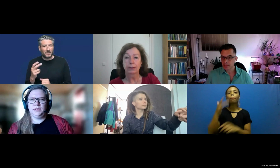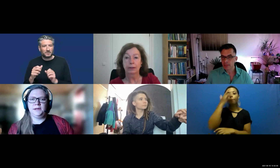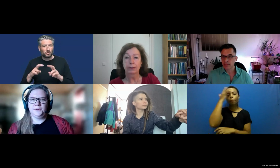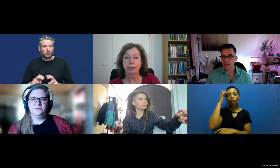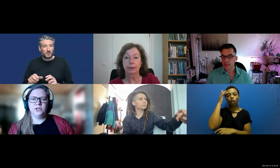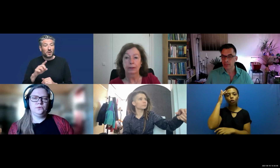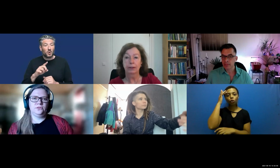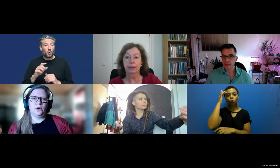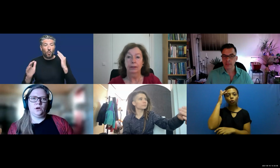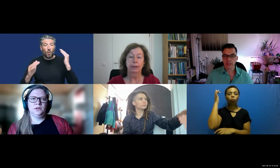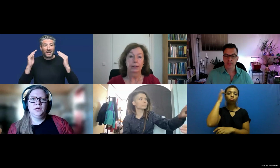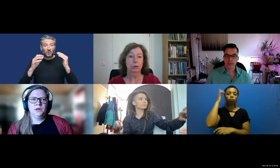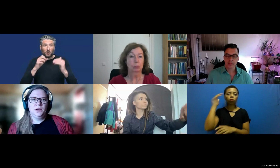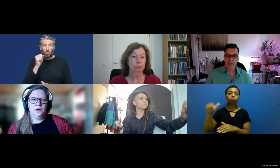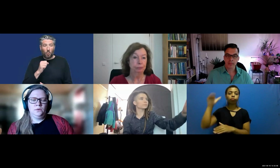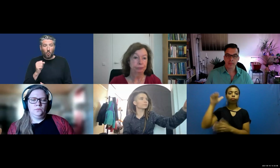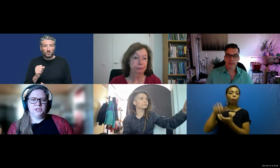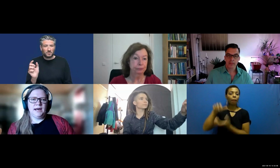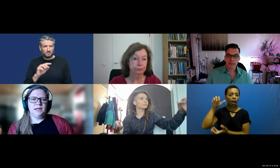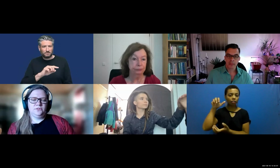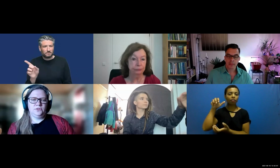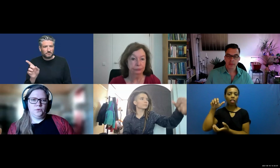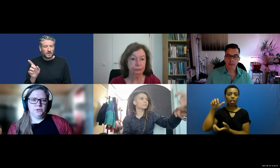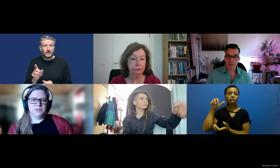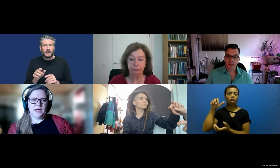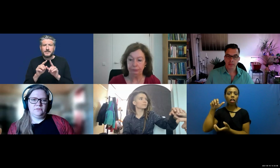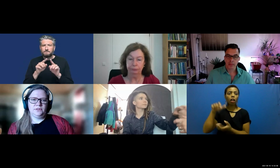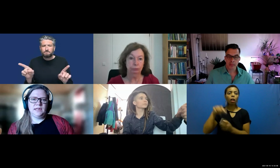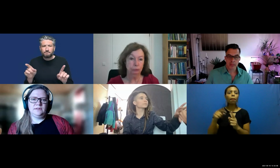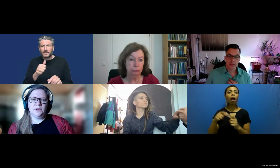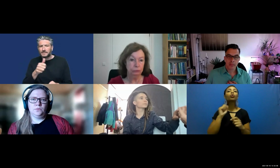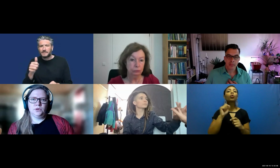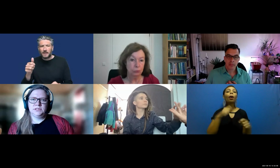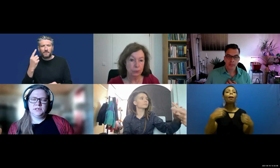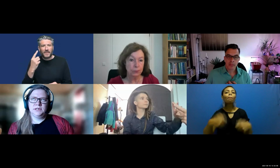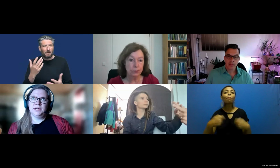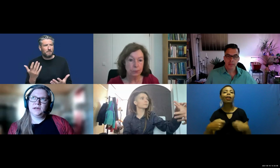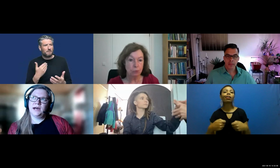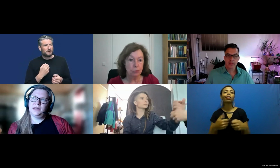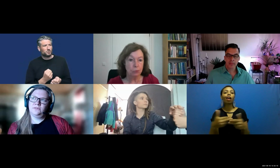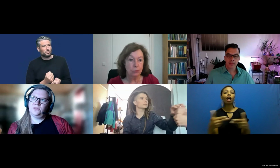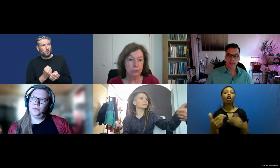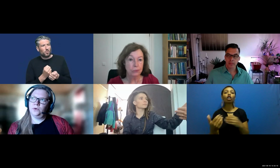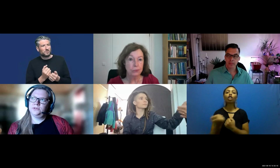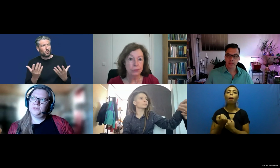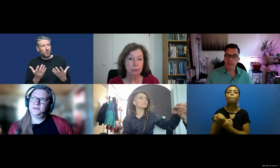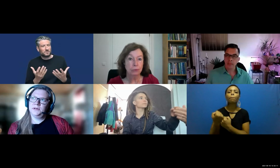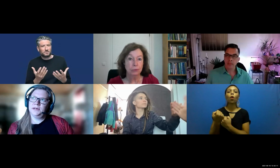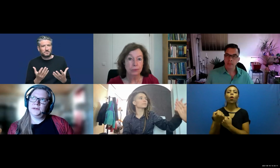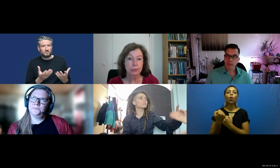own views on what kind of support they have received and what kind of